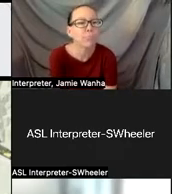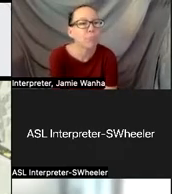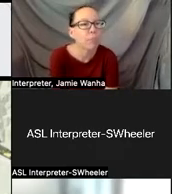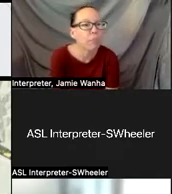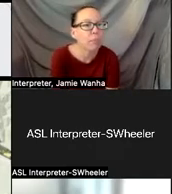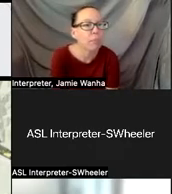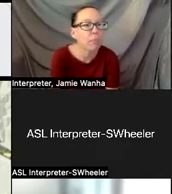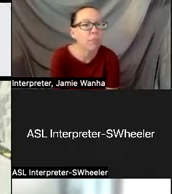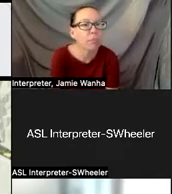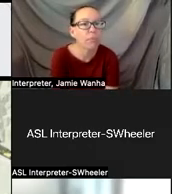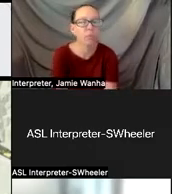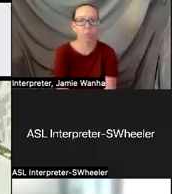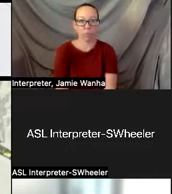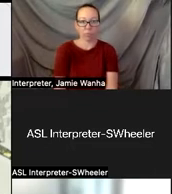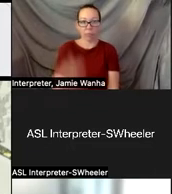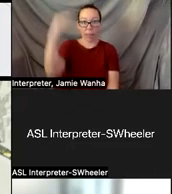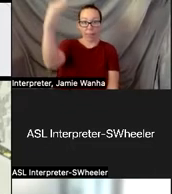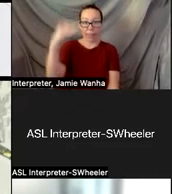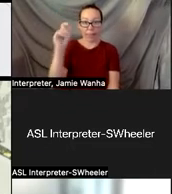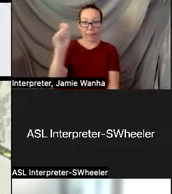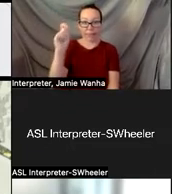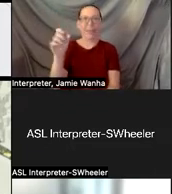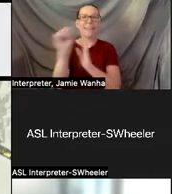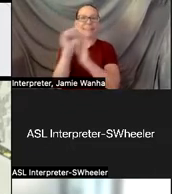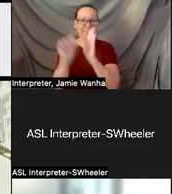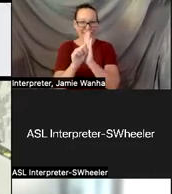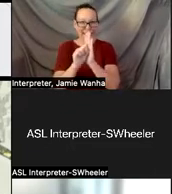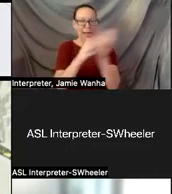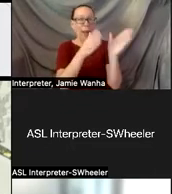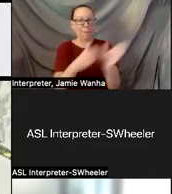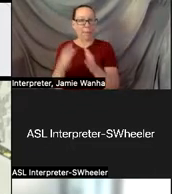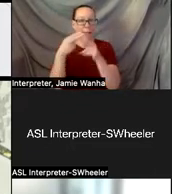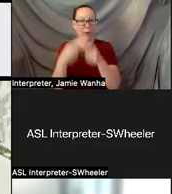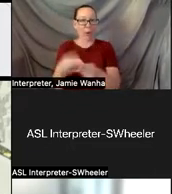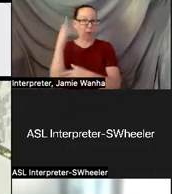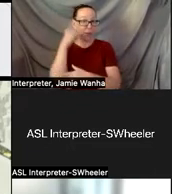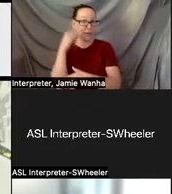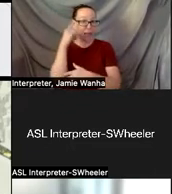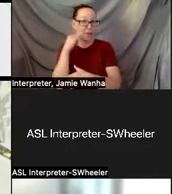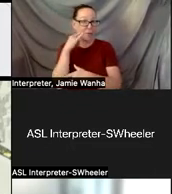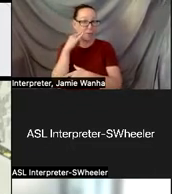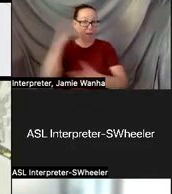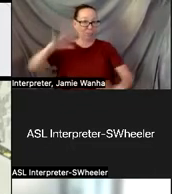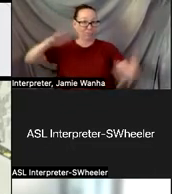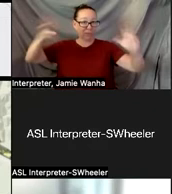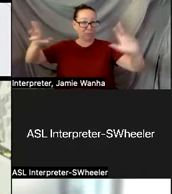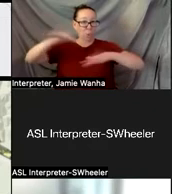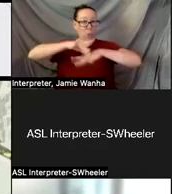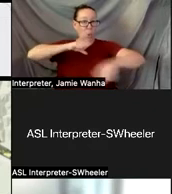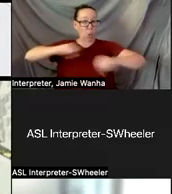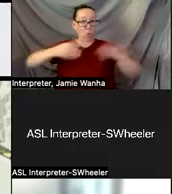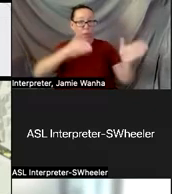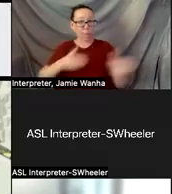On the next bullet point here, the state has a plan. It's called the California Catastrophic Earthquake Plan. It really is focused on